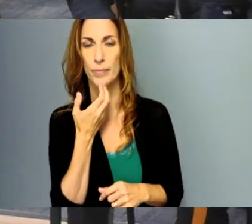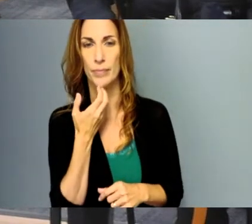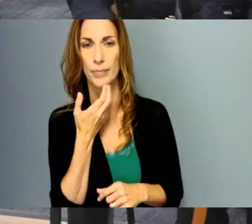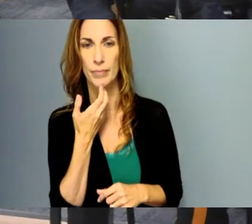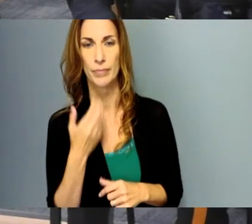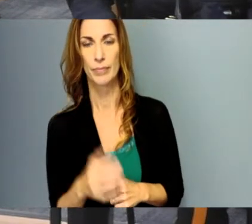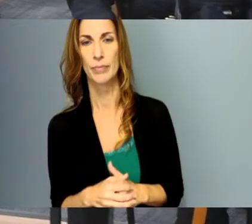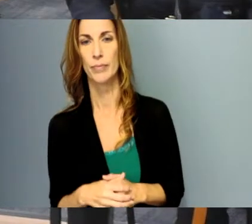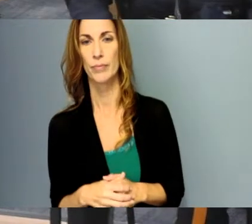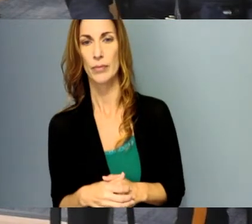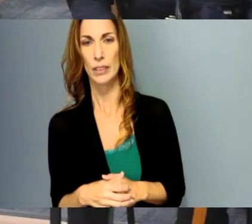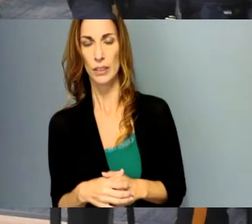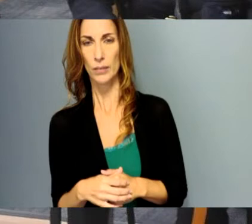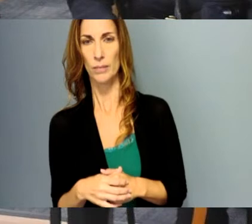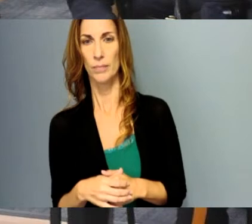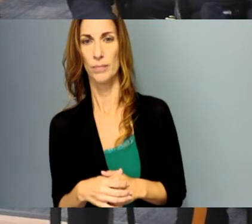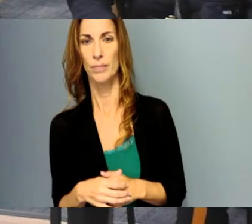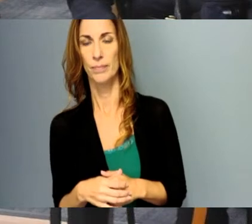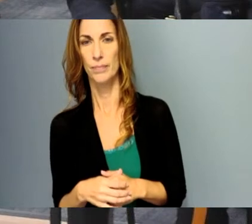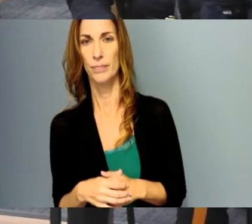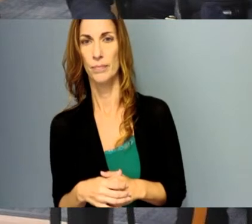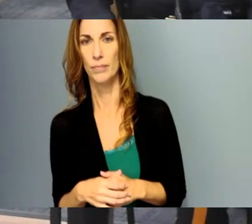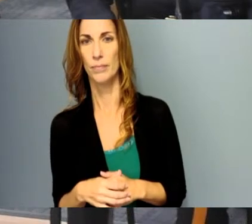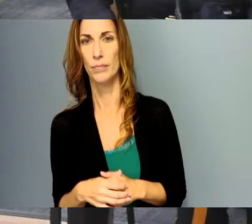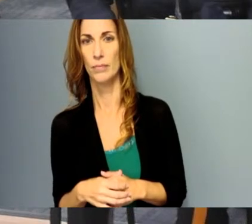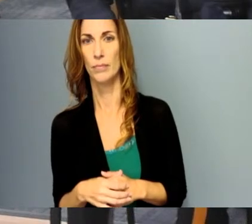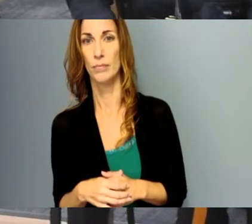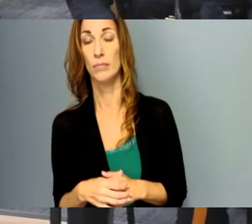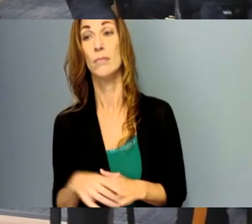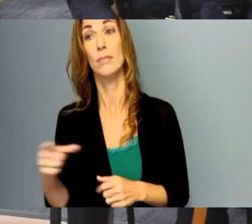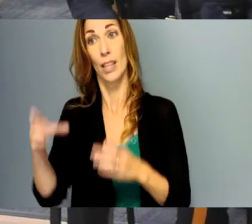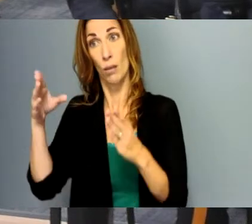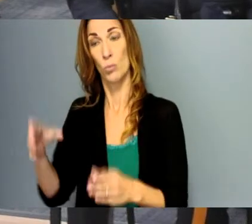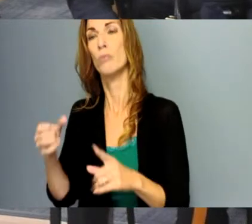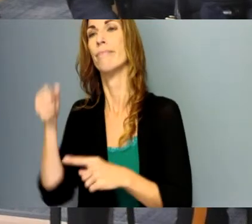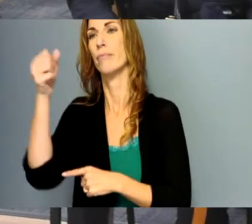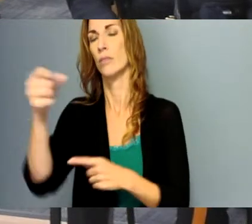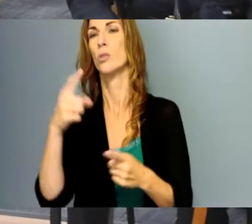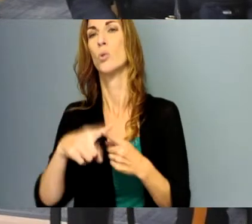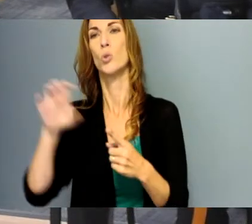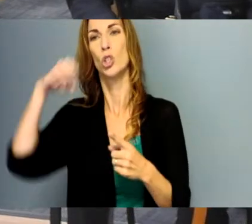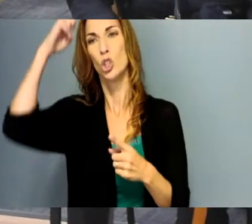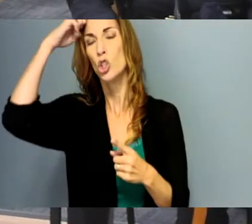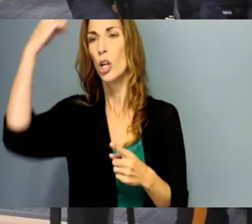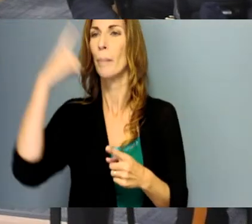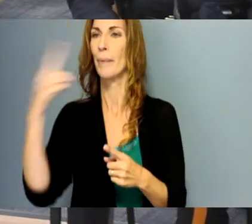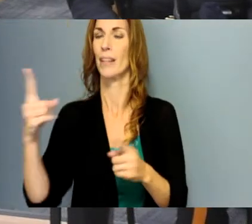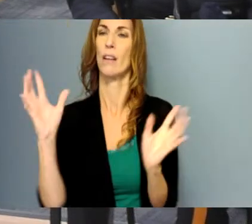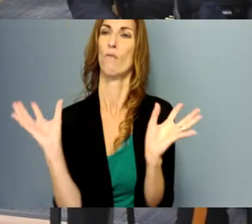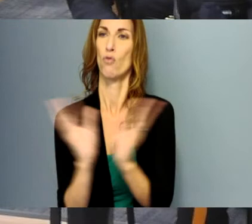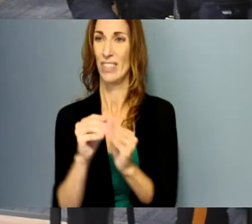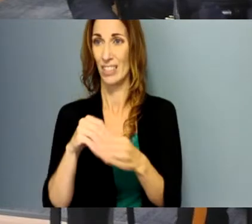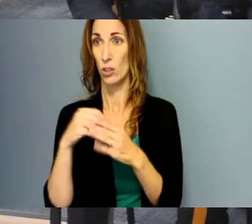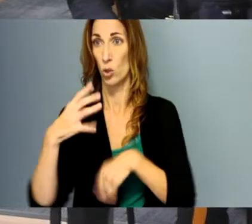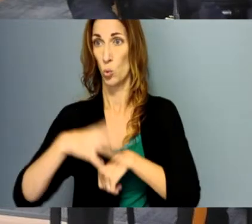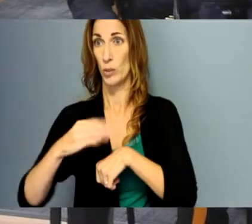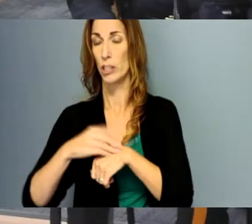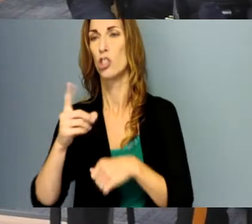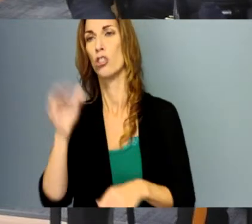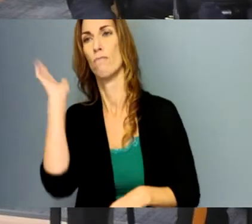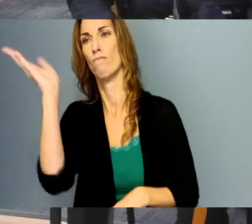And while she was at the European Conference of Law Enforcement and Public Health in Sweden, the evaluator presented this